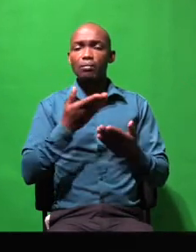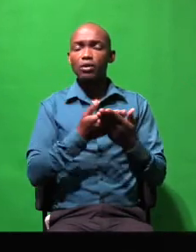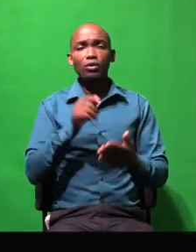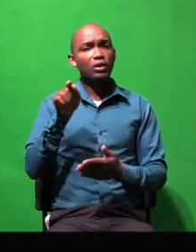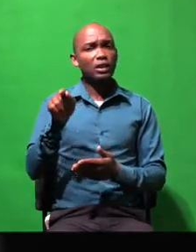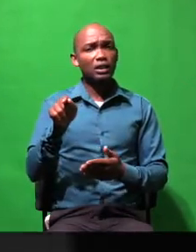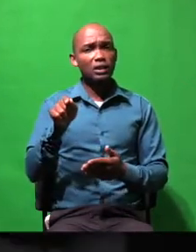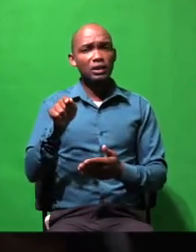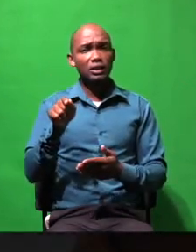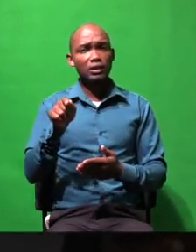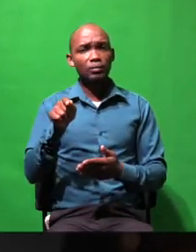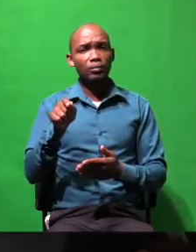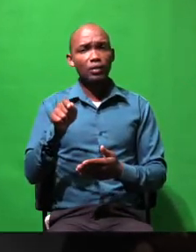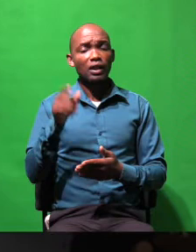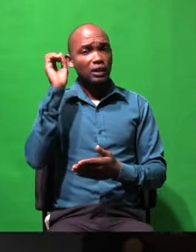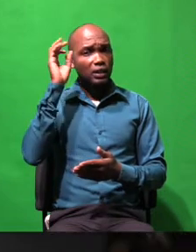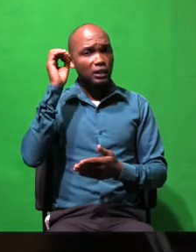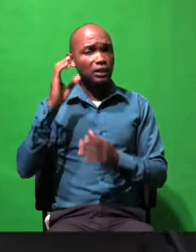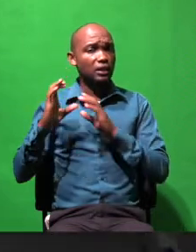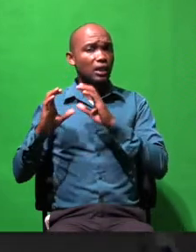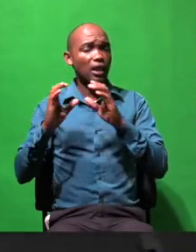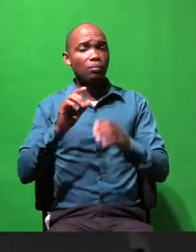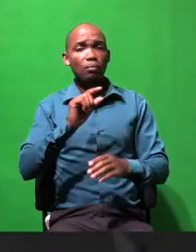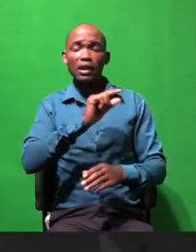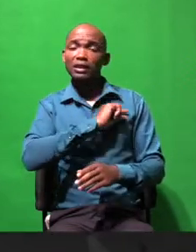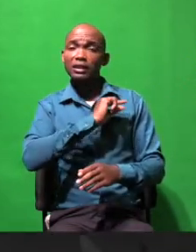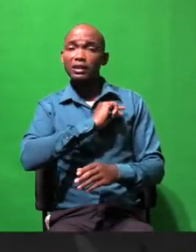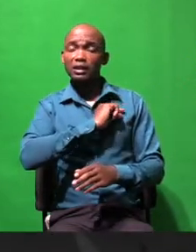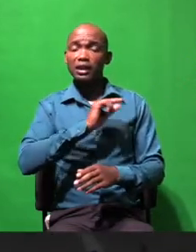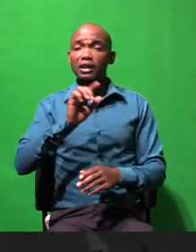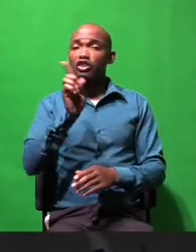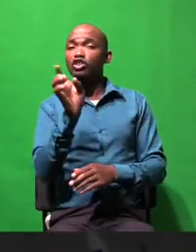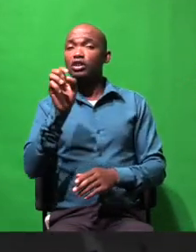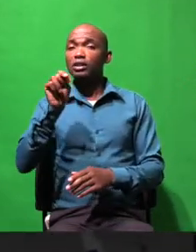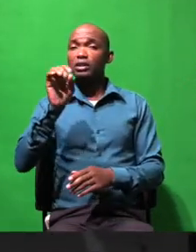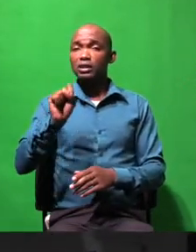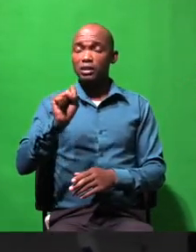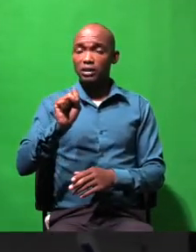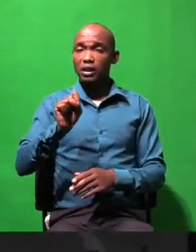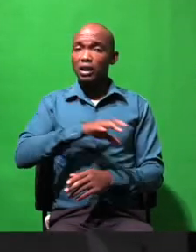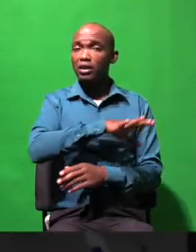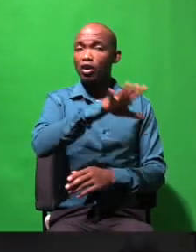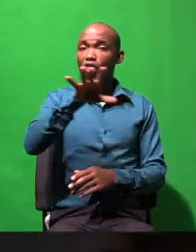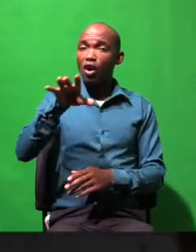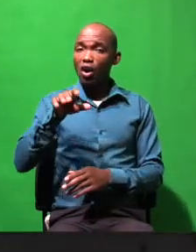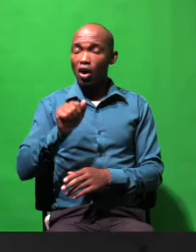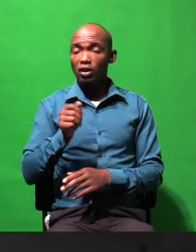mostly controlled by recessive gene. And this one, all these